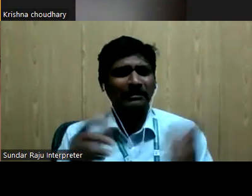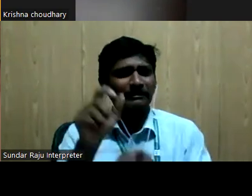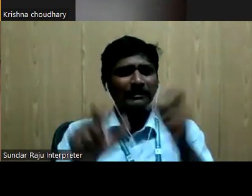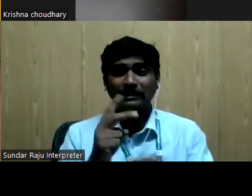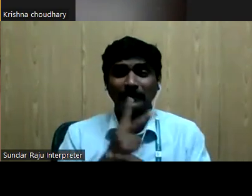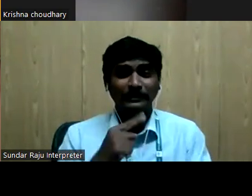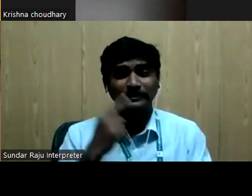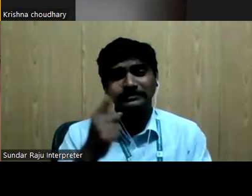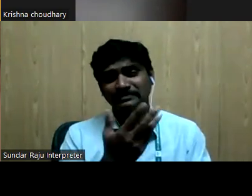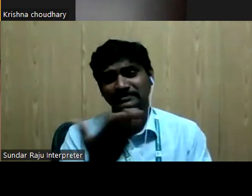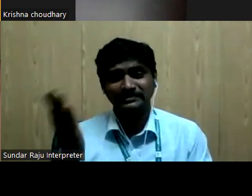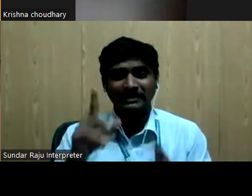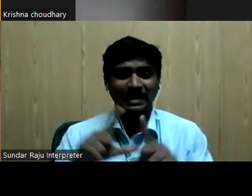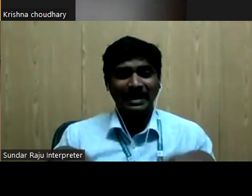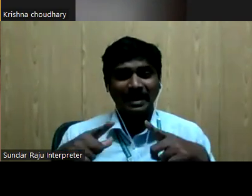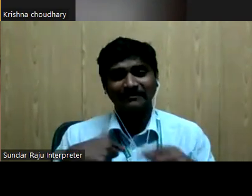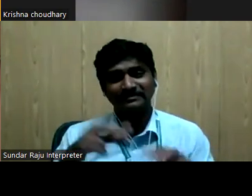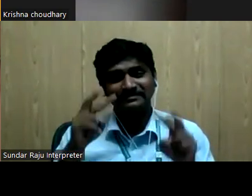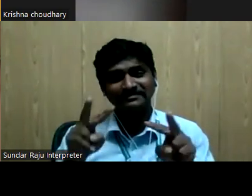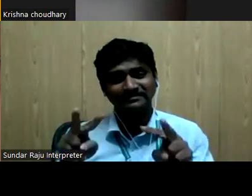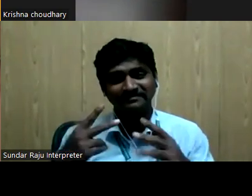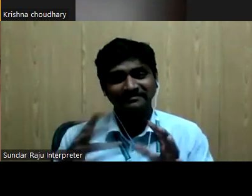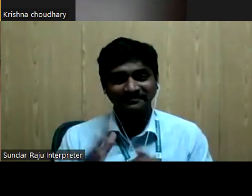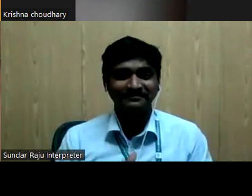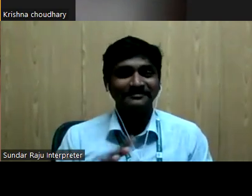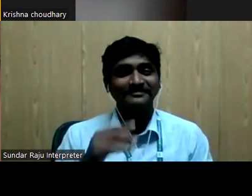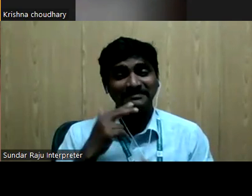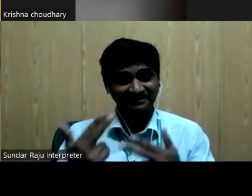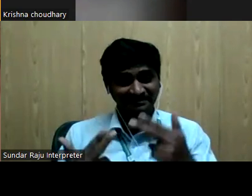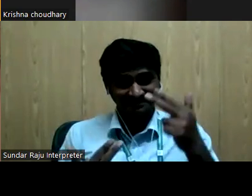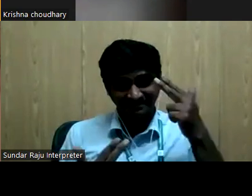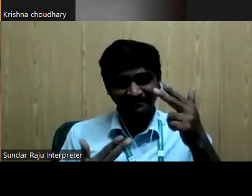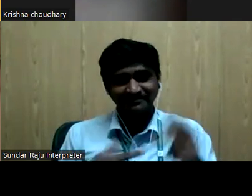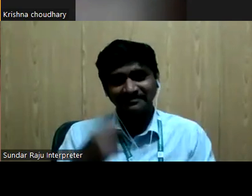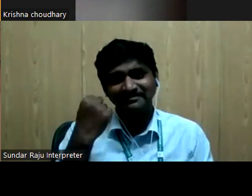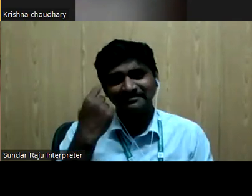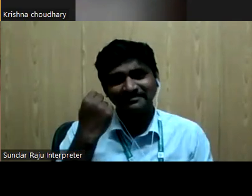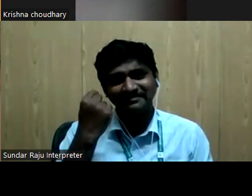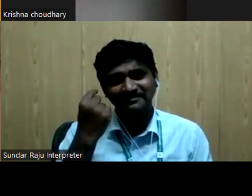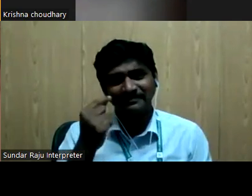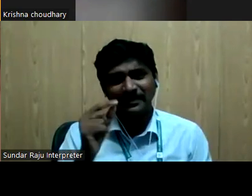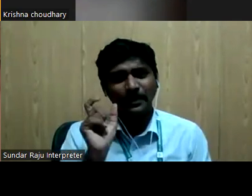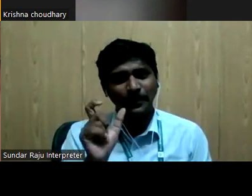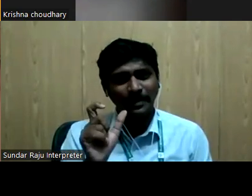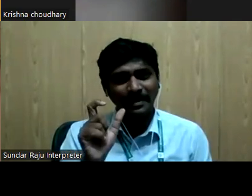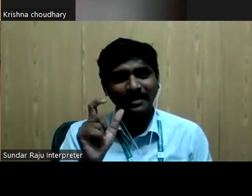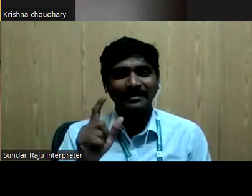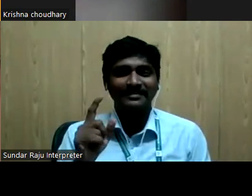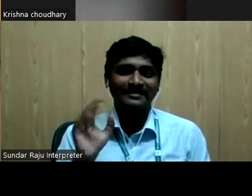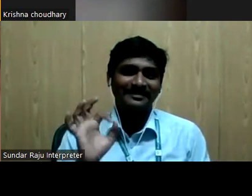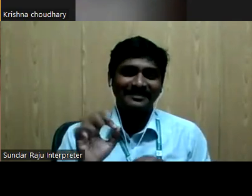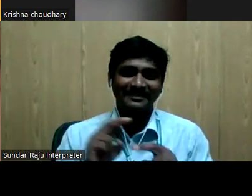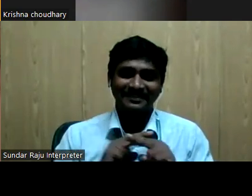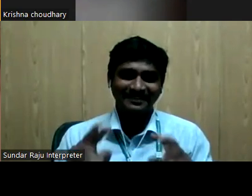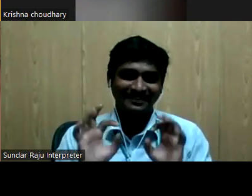Thank you. Thank you so much. That was such a heartwarming story and such a good note to end the panel with. I'll